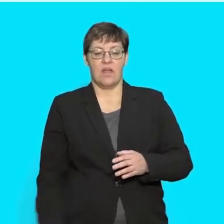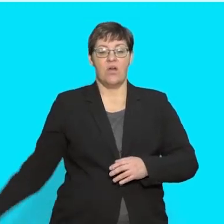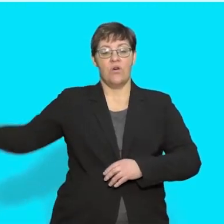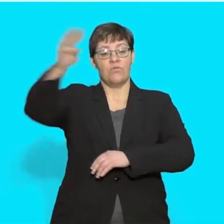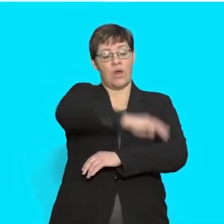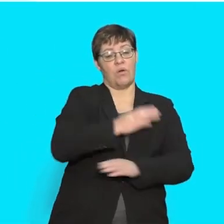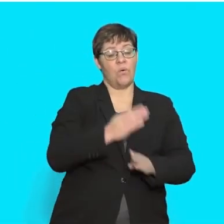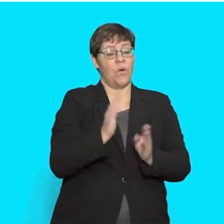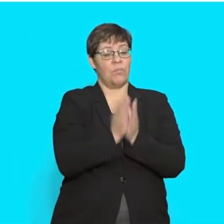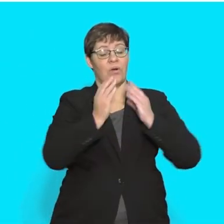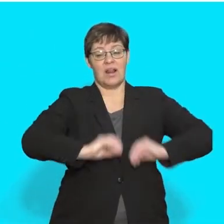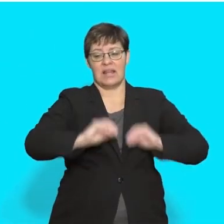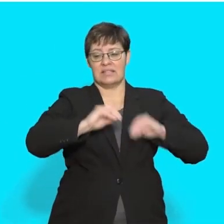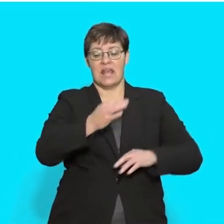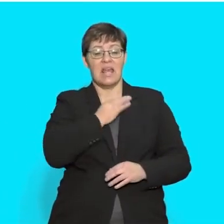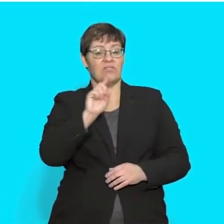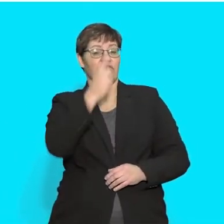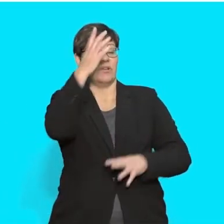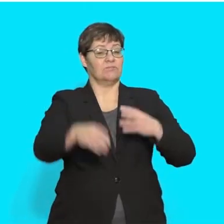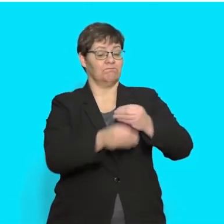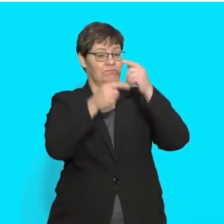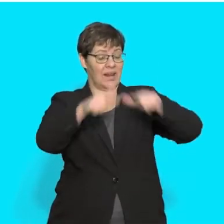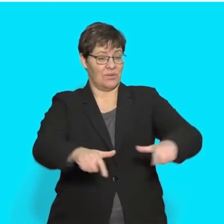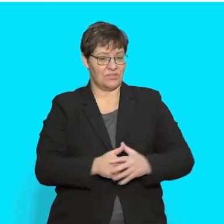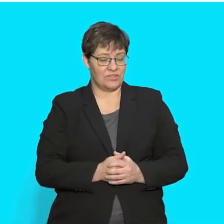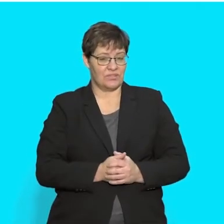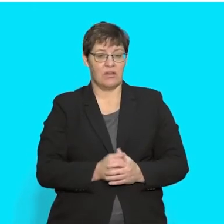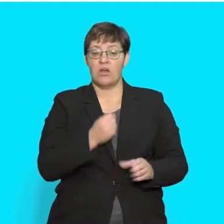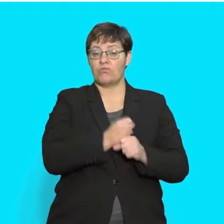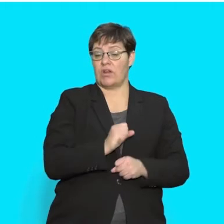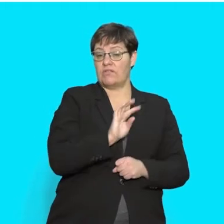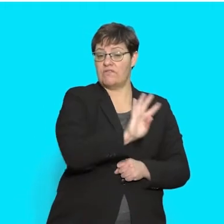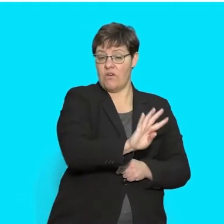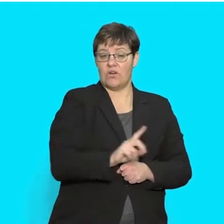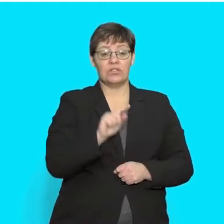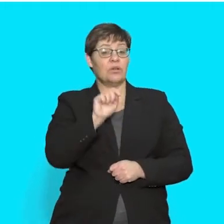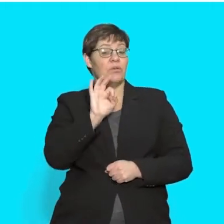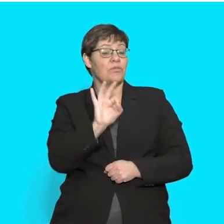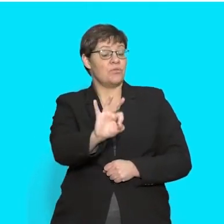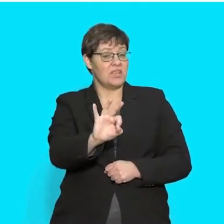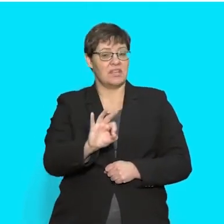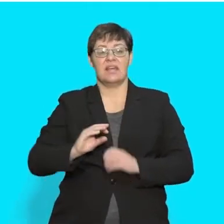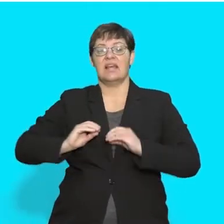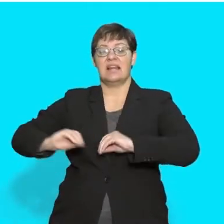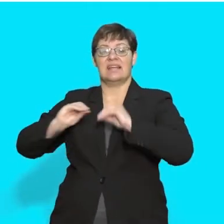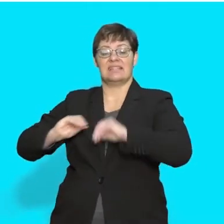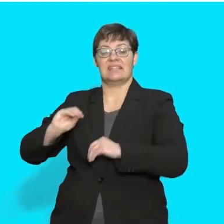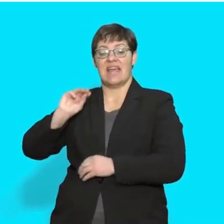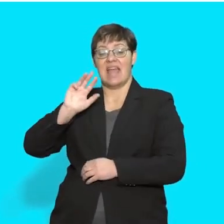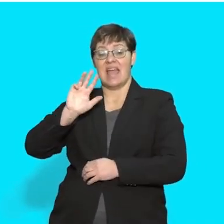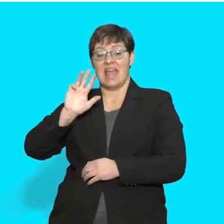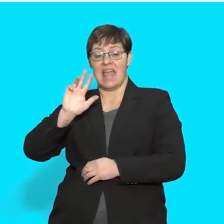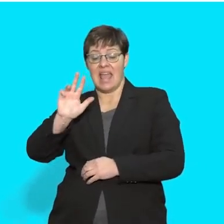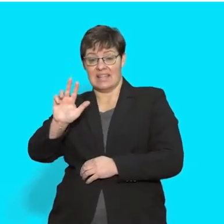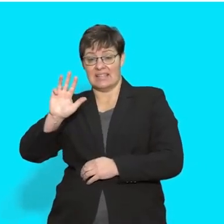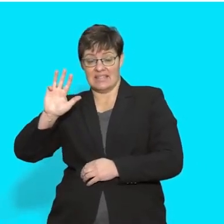This is a Rainbow Workbook lesson for English First Additional Language, Grade 4, Term 3, Lessons 89